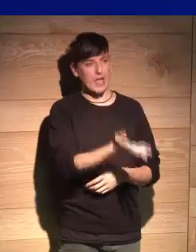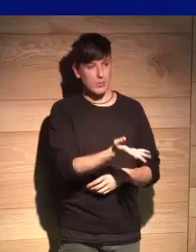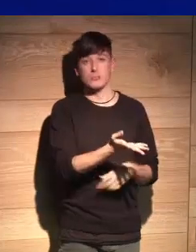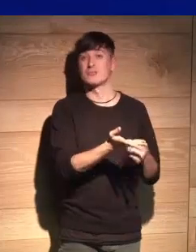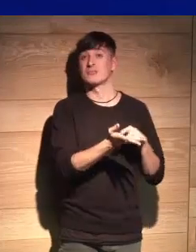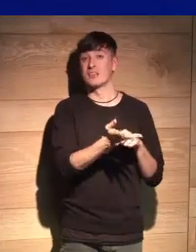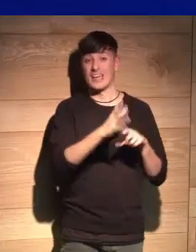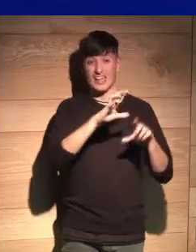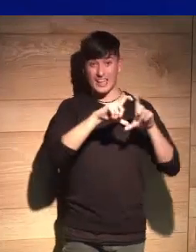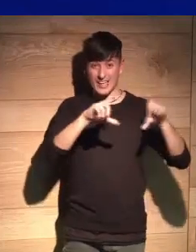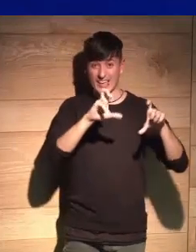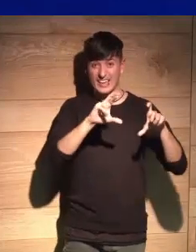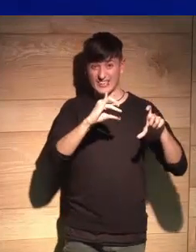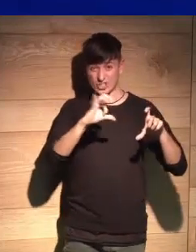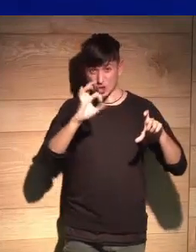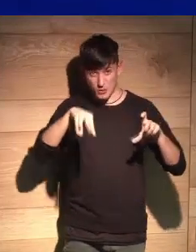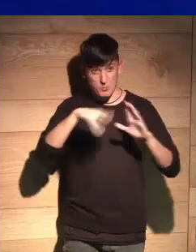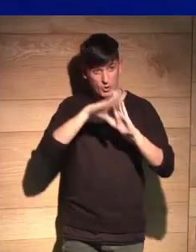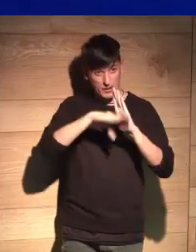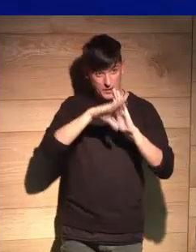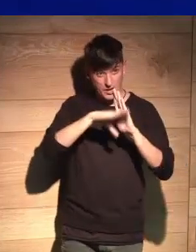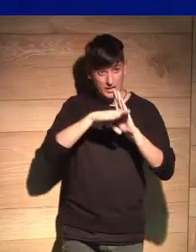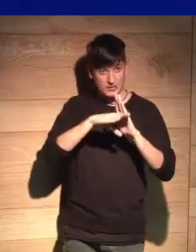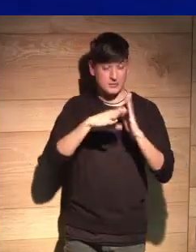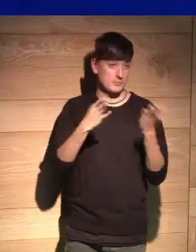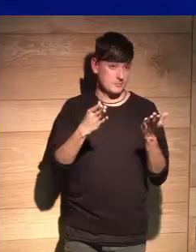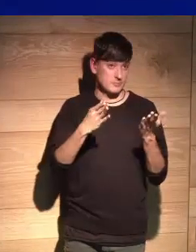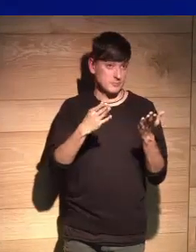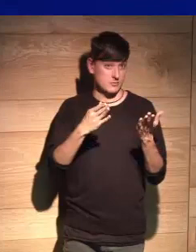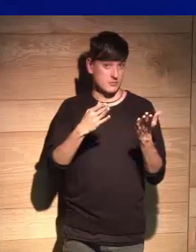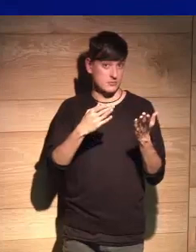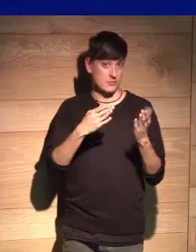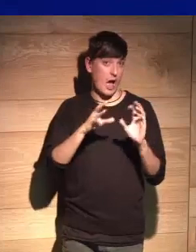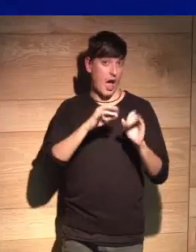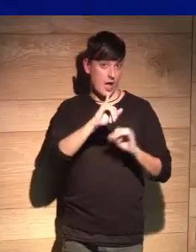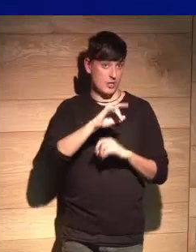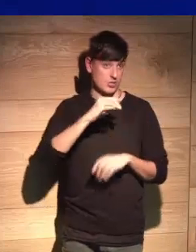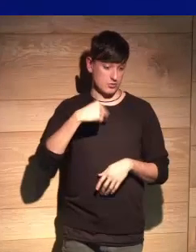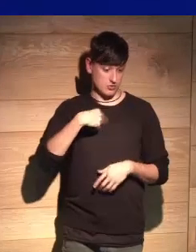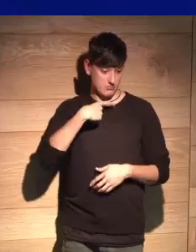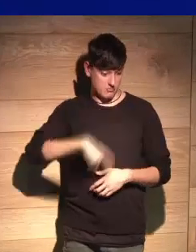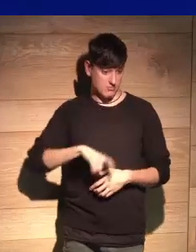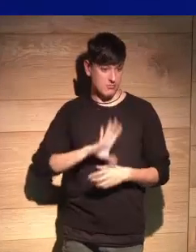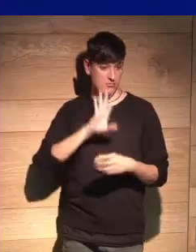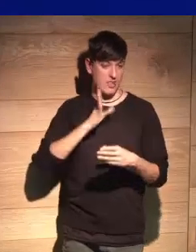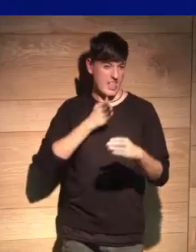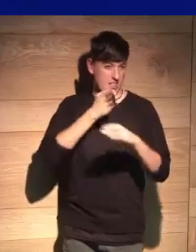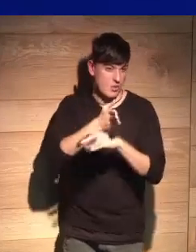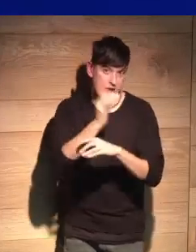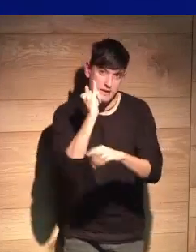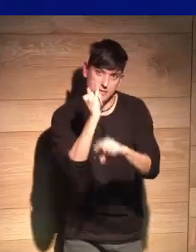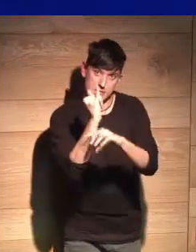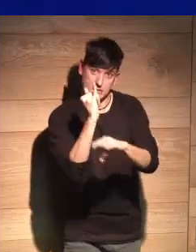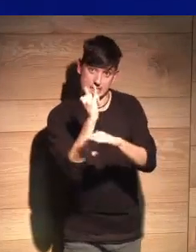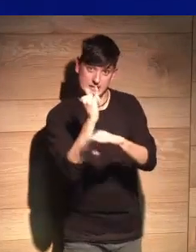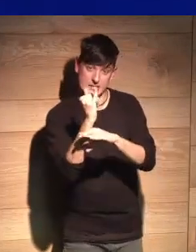school. Ericsson participates with the City Girls project. The